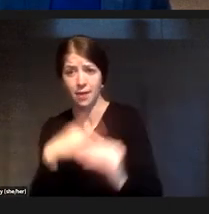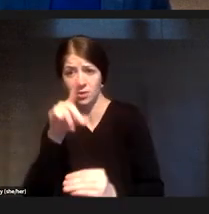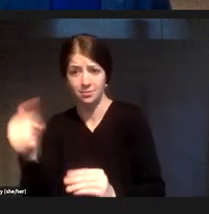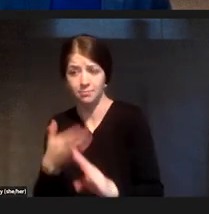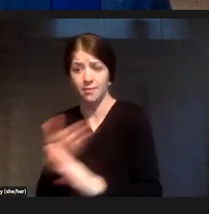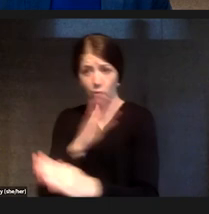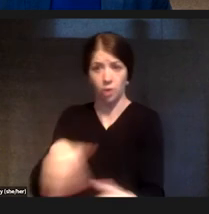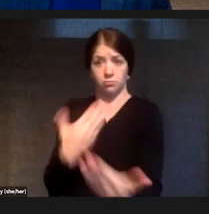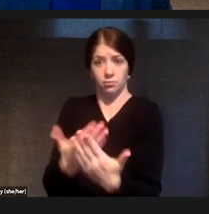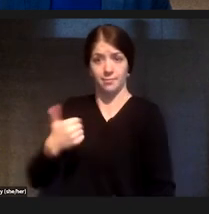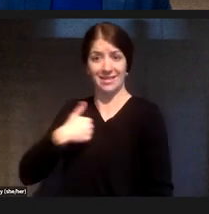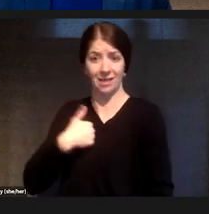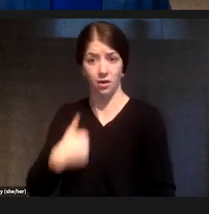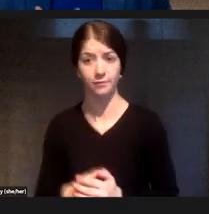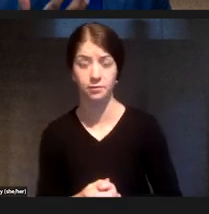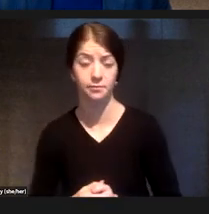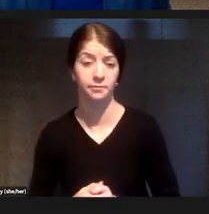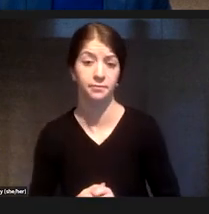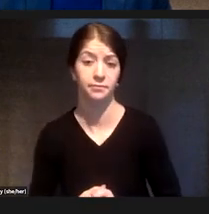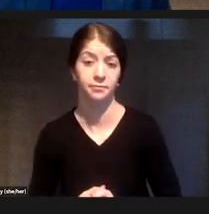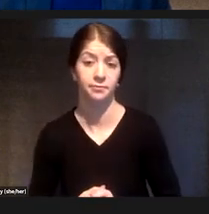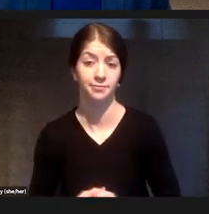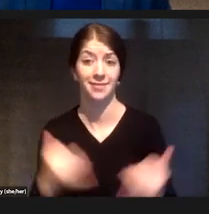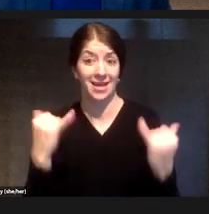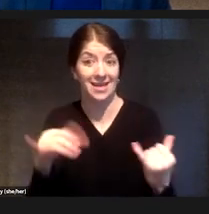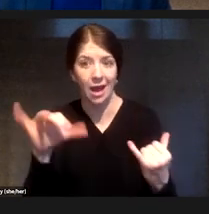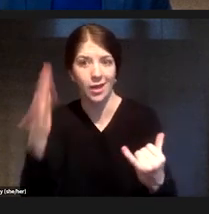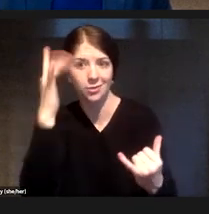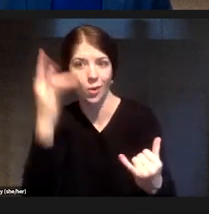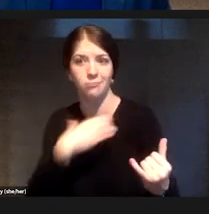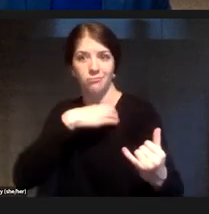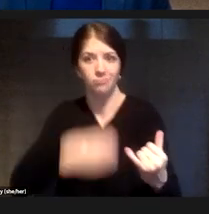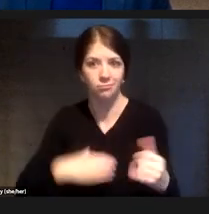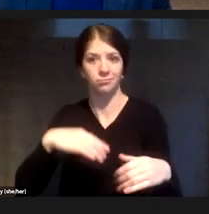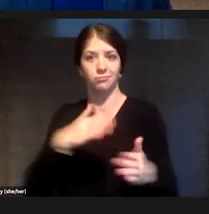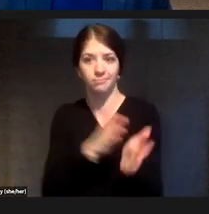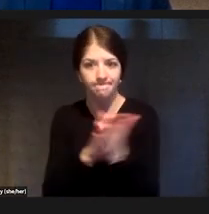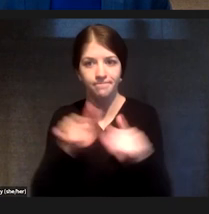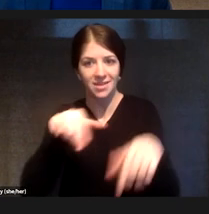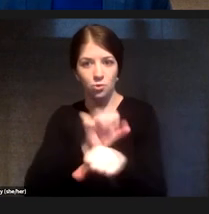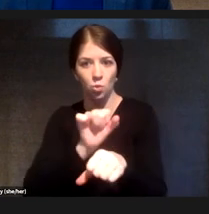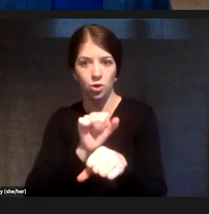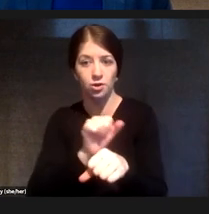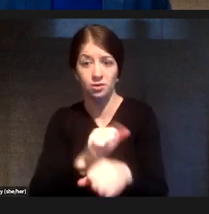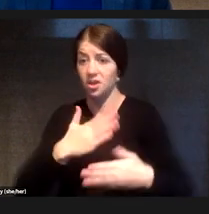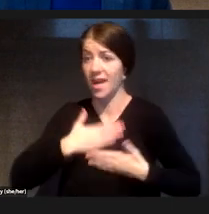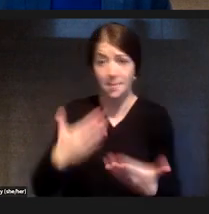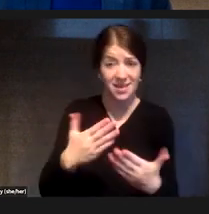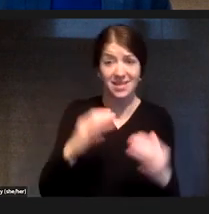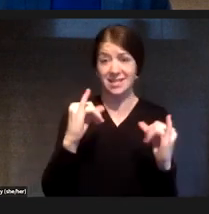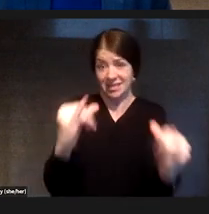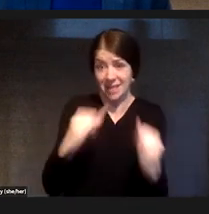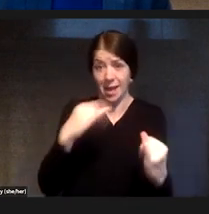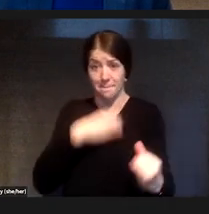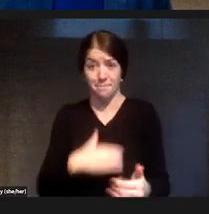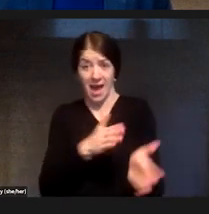it. And now this is the reason why I am passionate about doing this work. And I must admit that I don't know that I would have had this same passion for